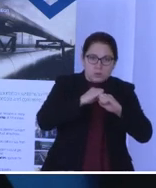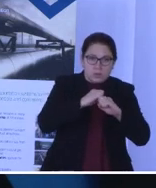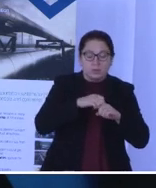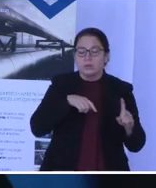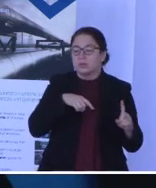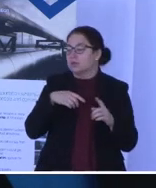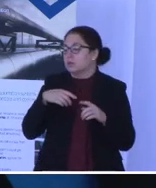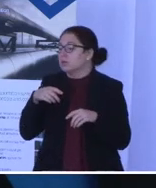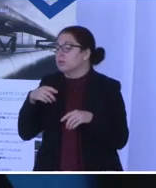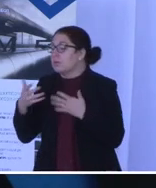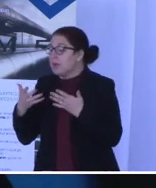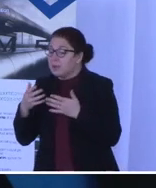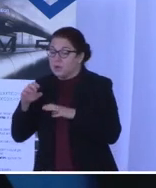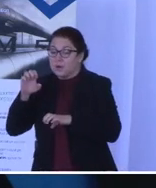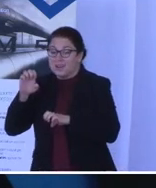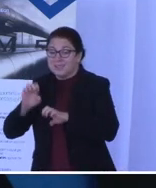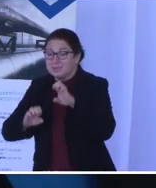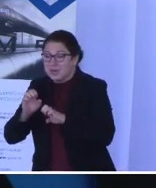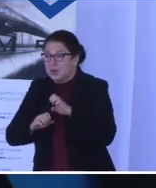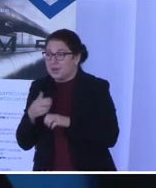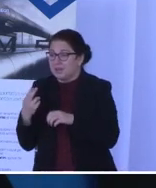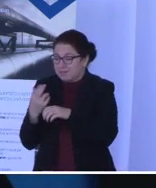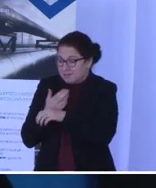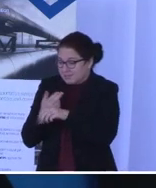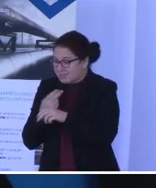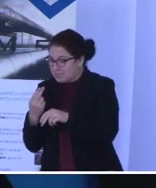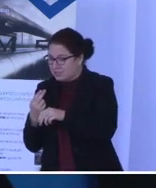whether they are experimenting with new technologies,